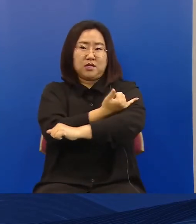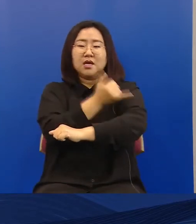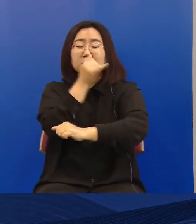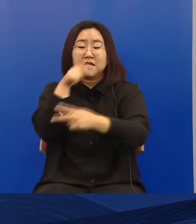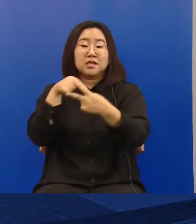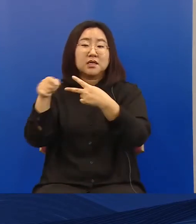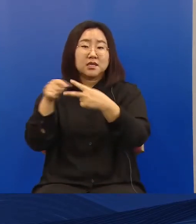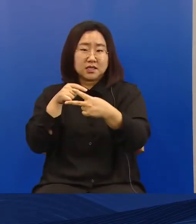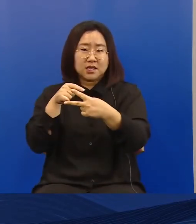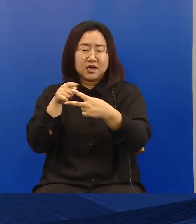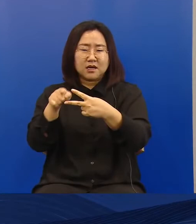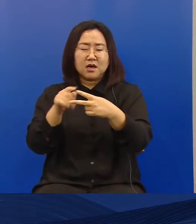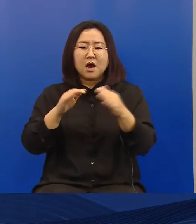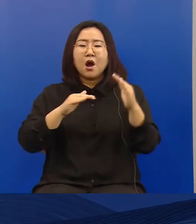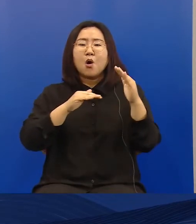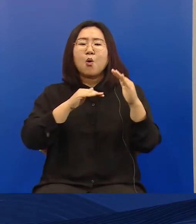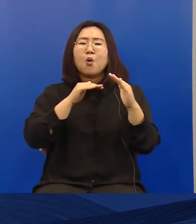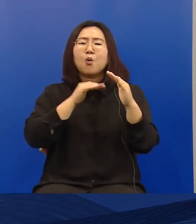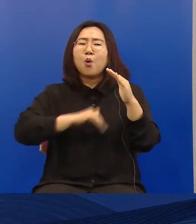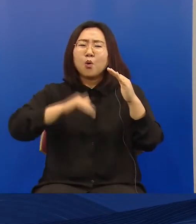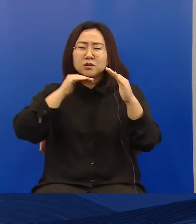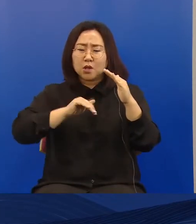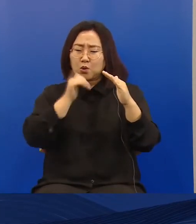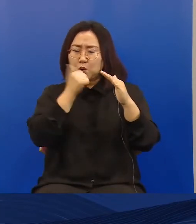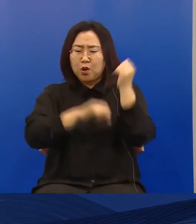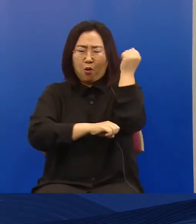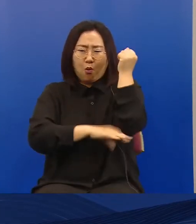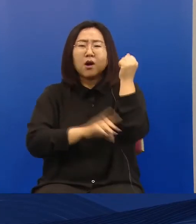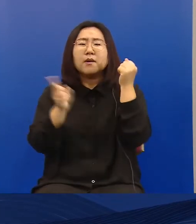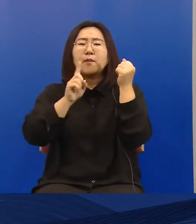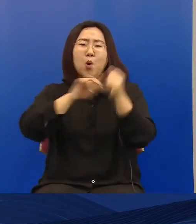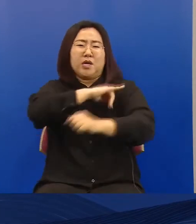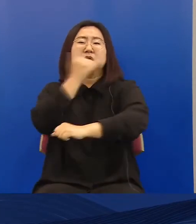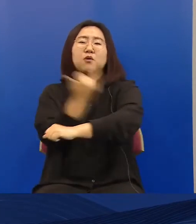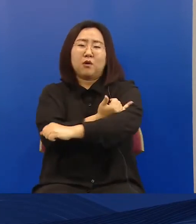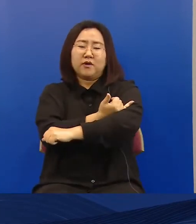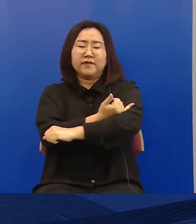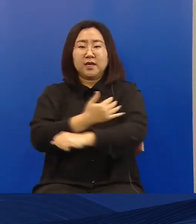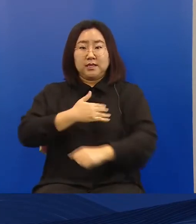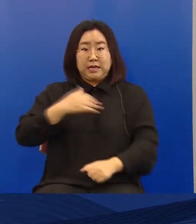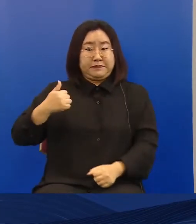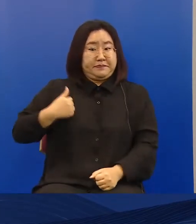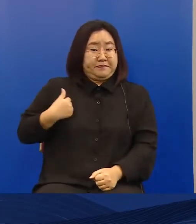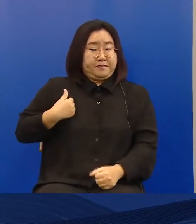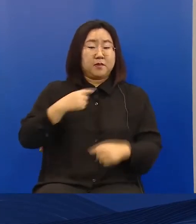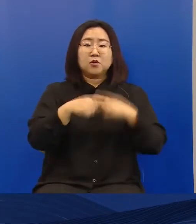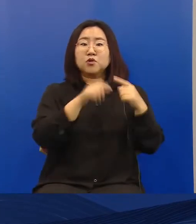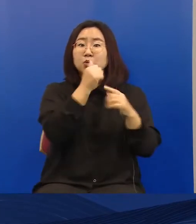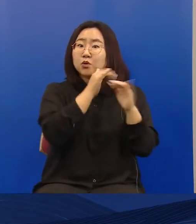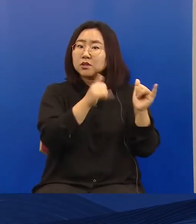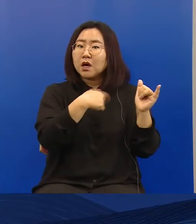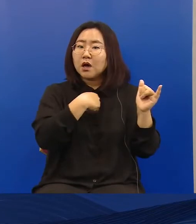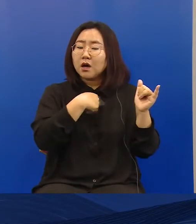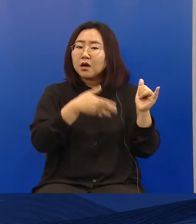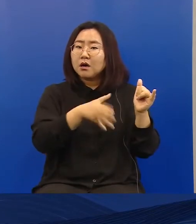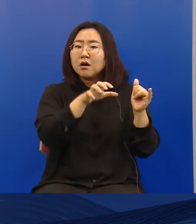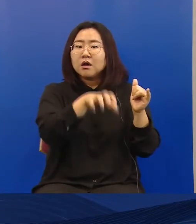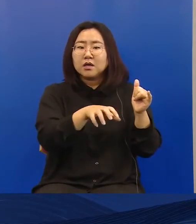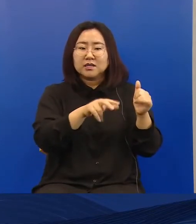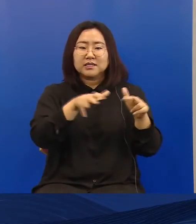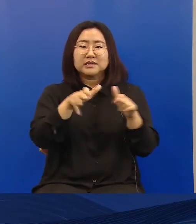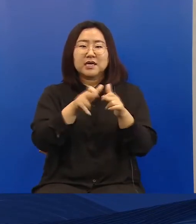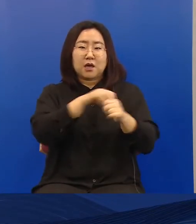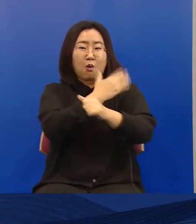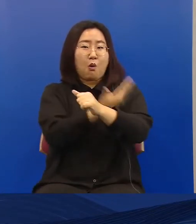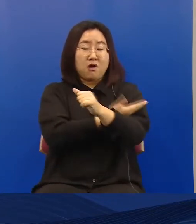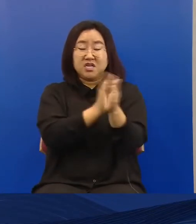service interpretation. As a Canadian sign language interpreting, I've certainly seen that in my own country. We began with using disability rights.